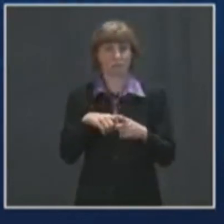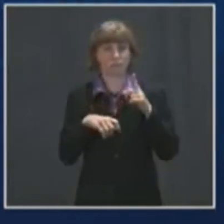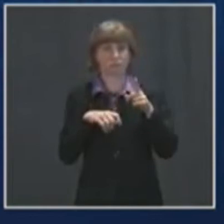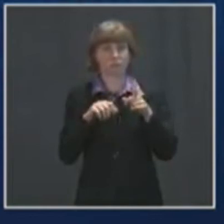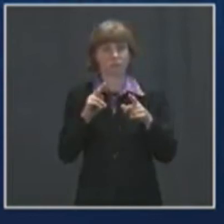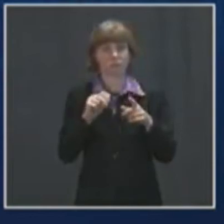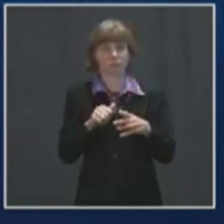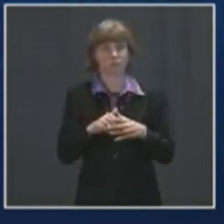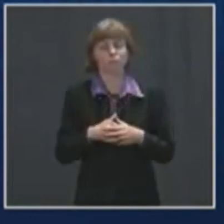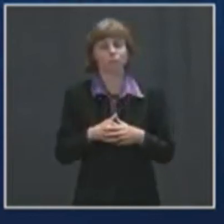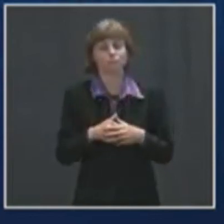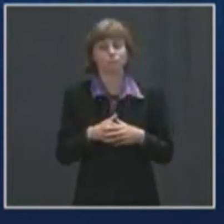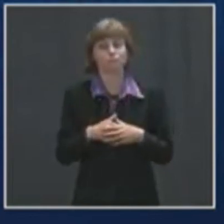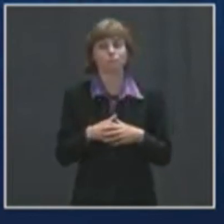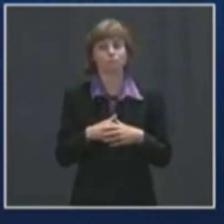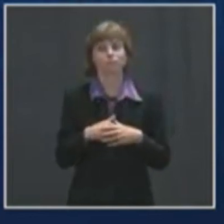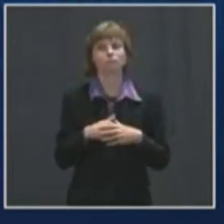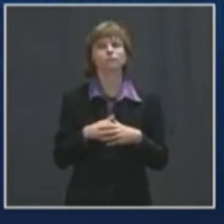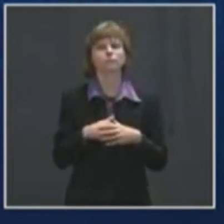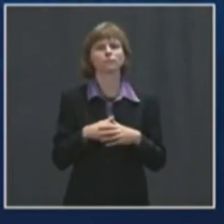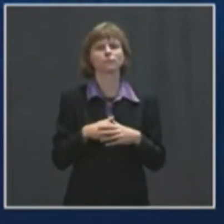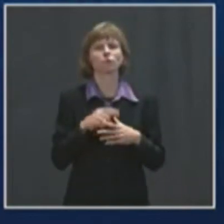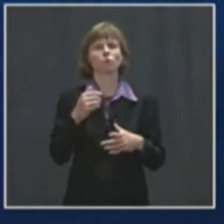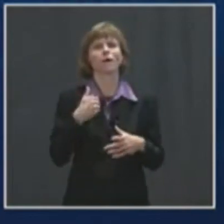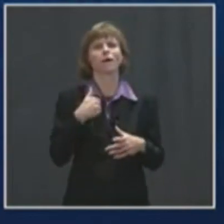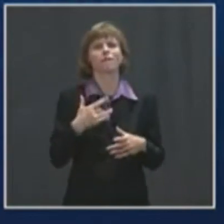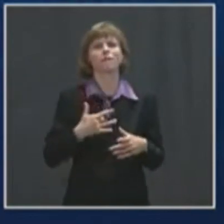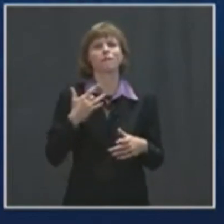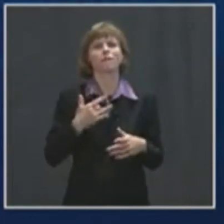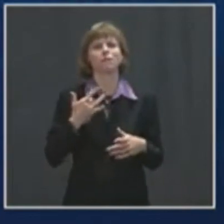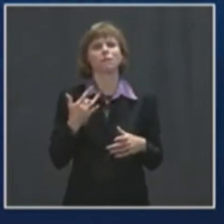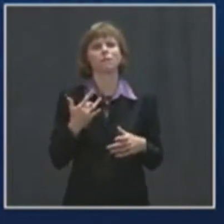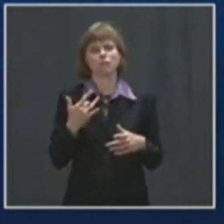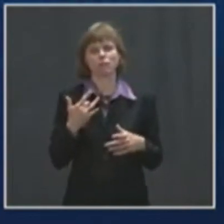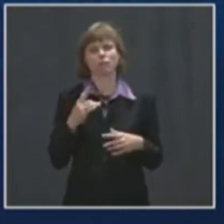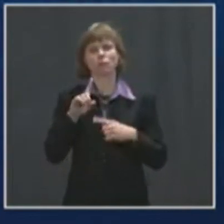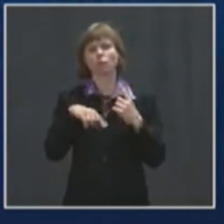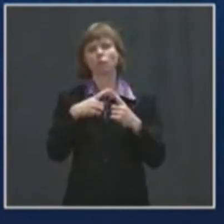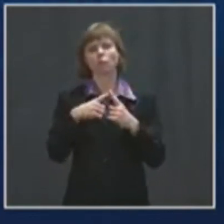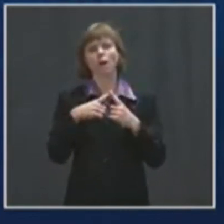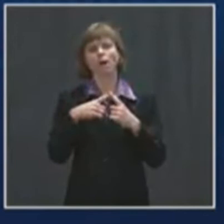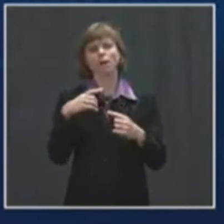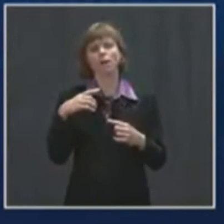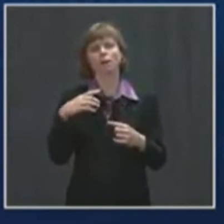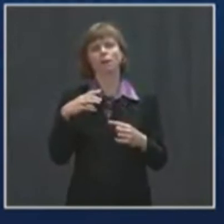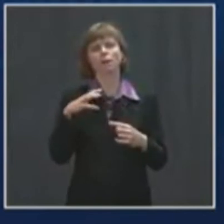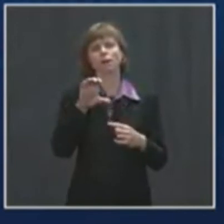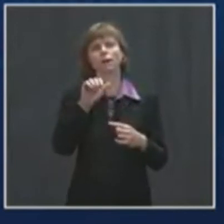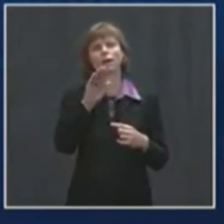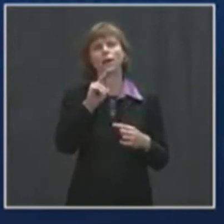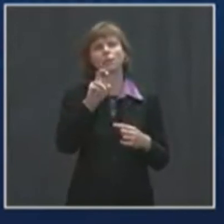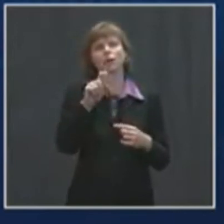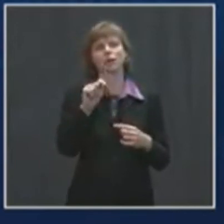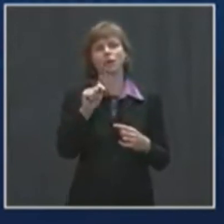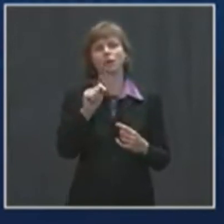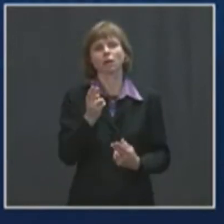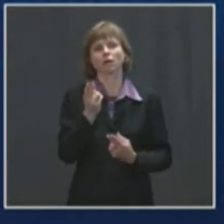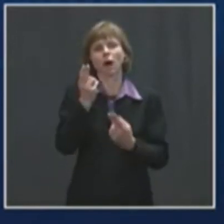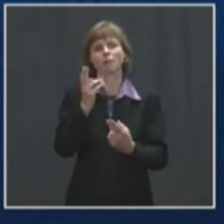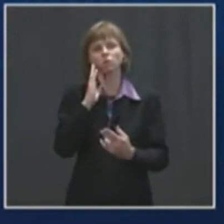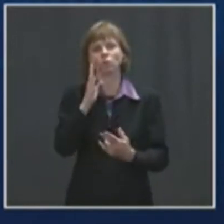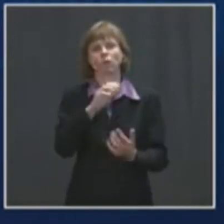you. Do you have a sense at this point of when the cabinet nominations will go through? Obviously, we're right up